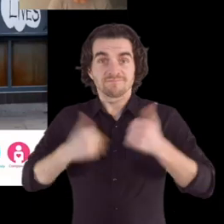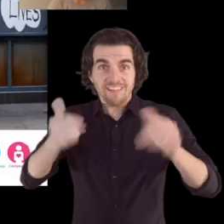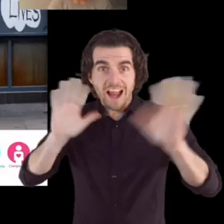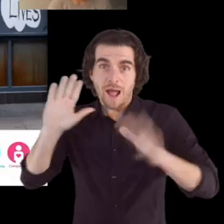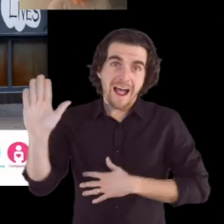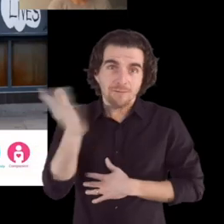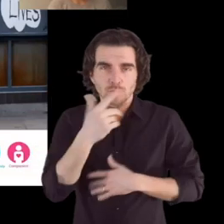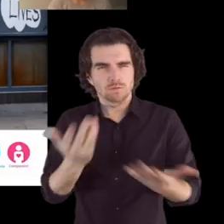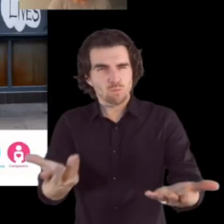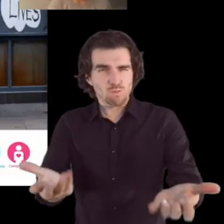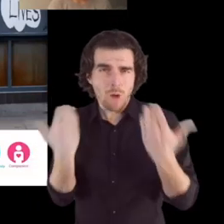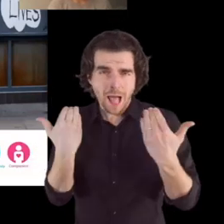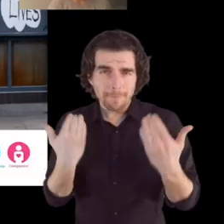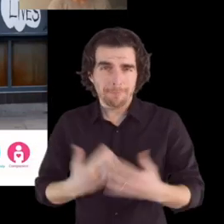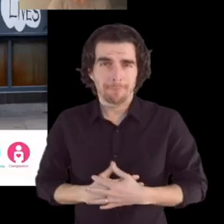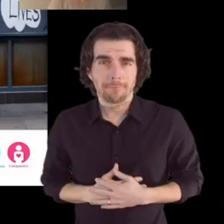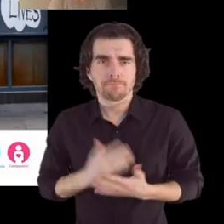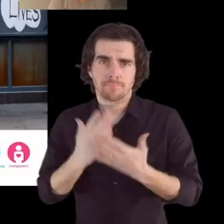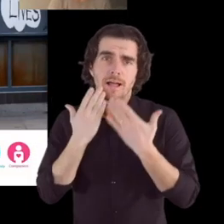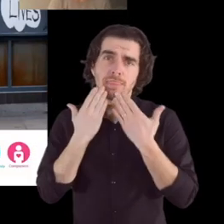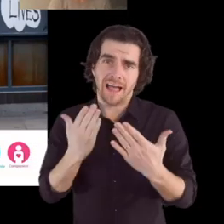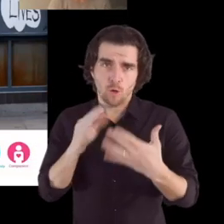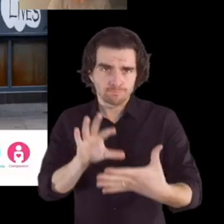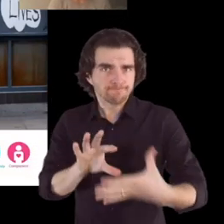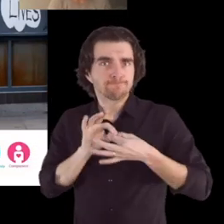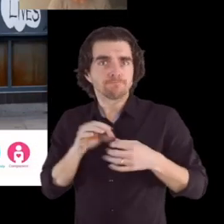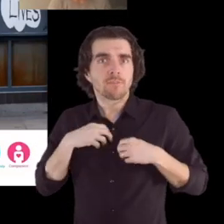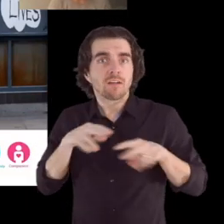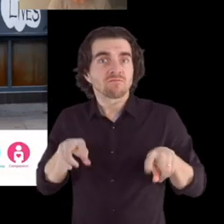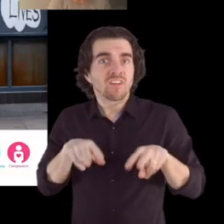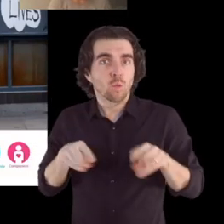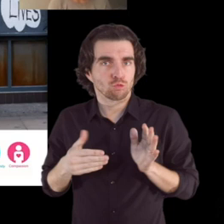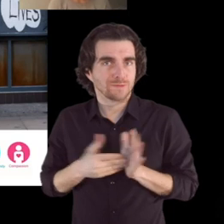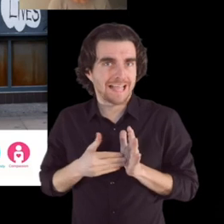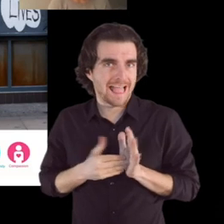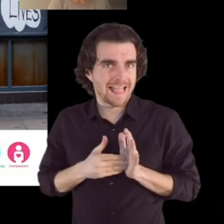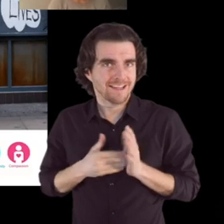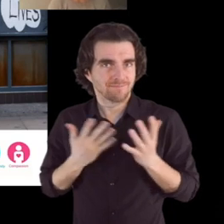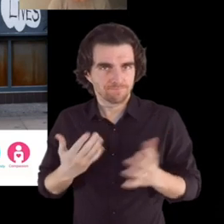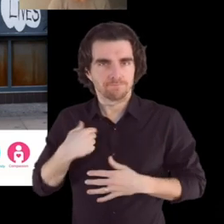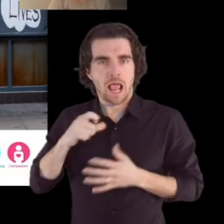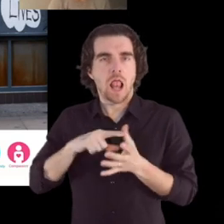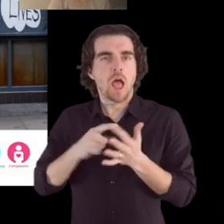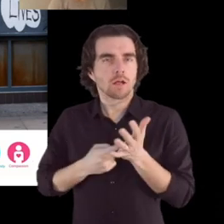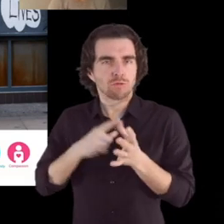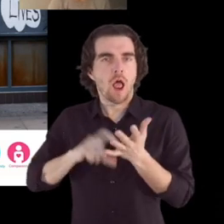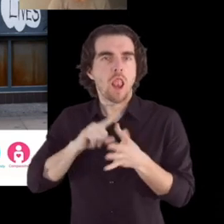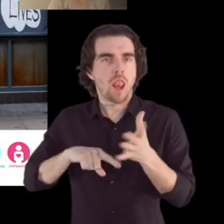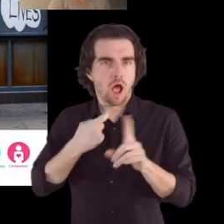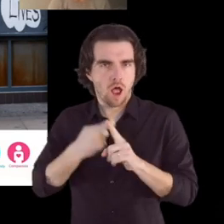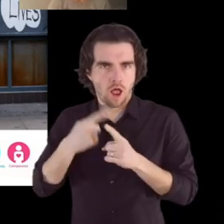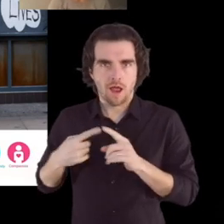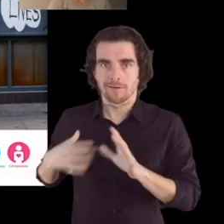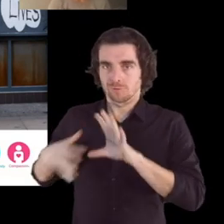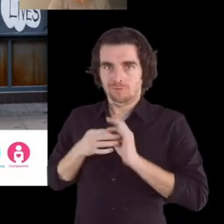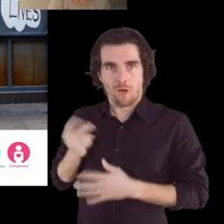Hello everybody, you're very welcome. Thank you so much for logging on to our video today. My name's Ciara Clark